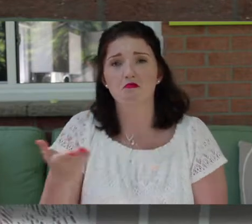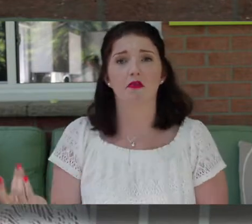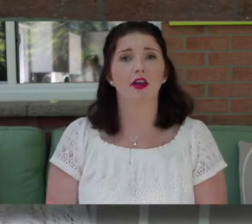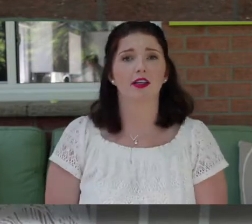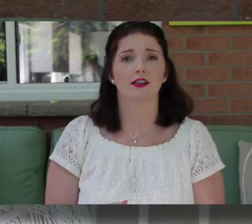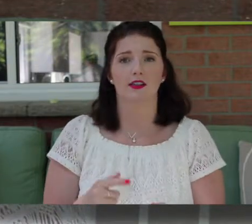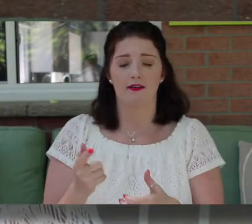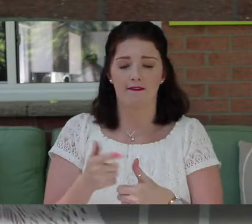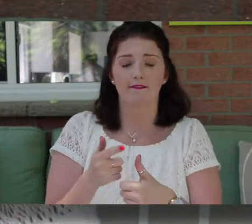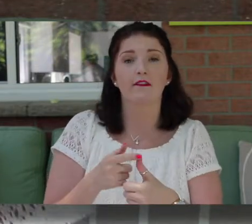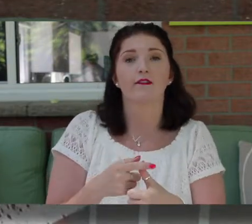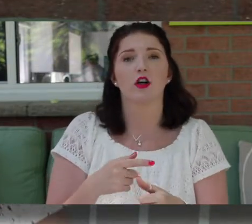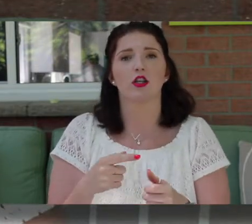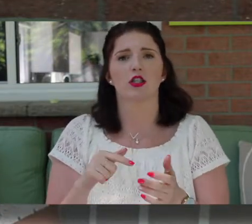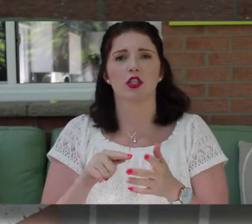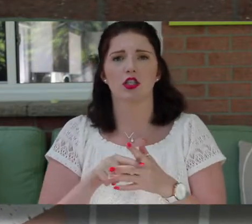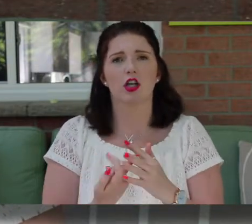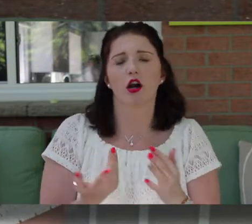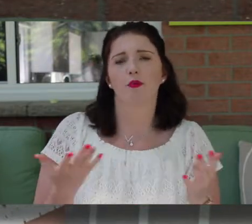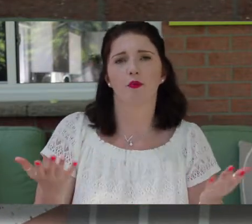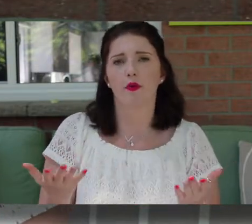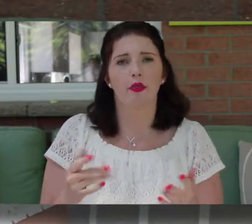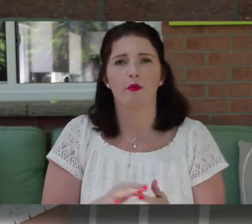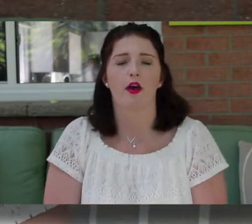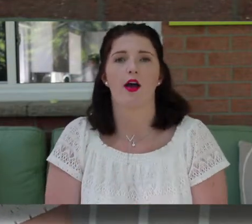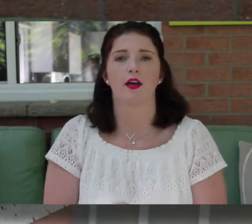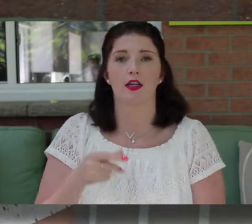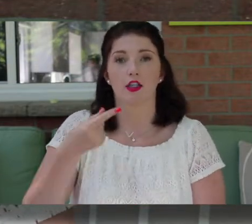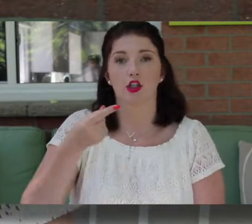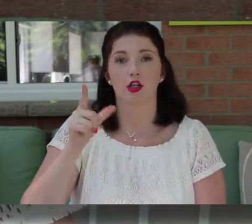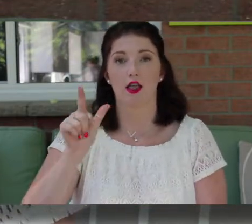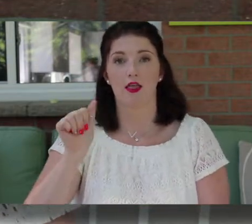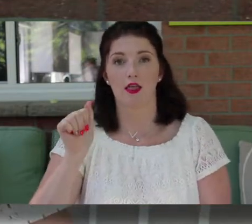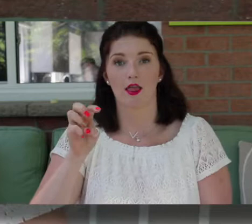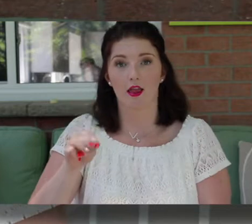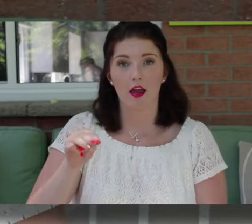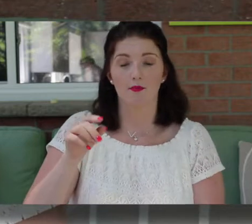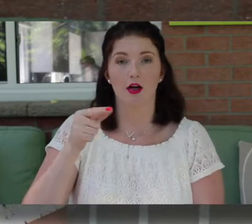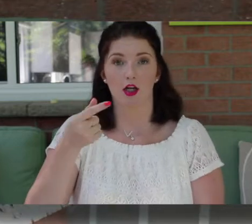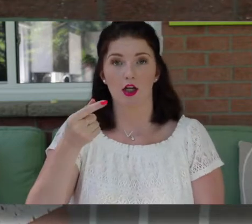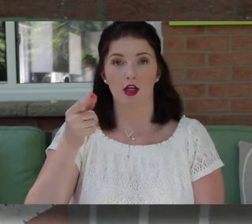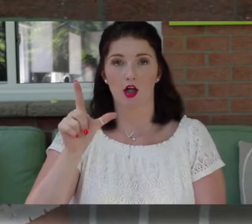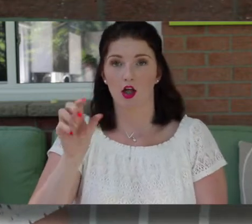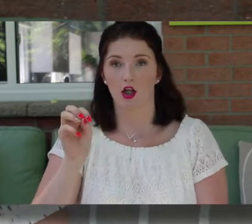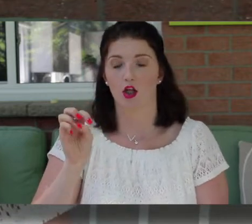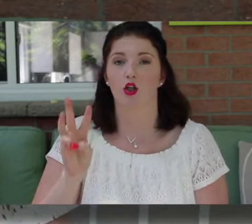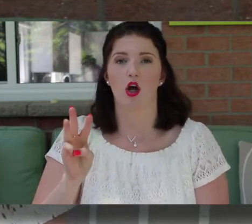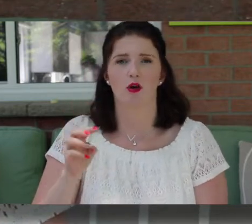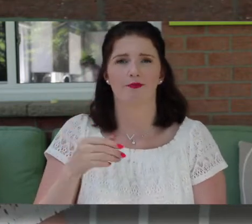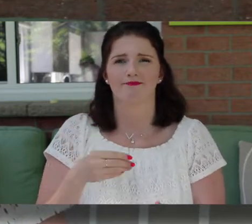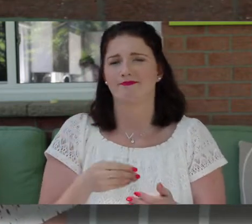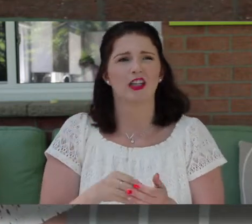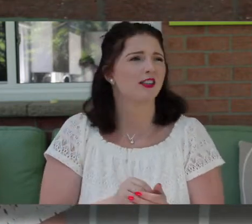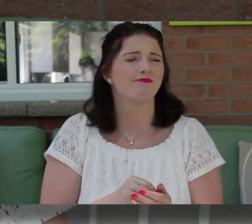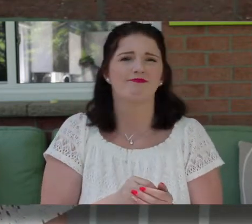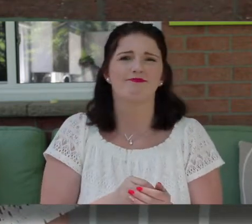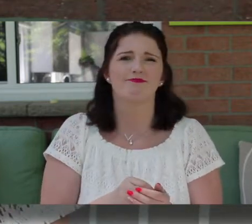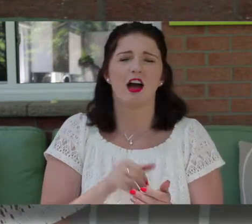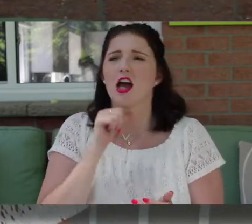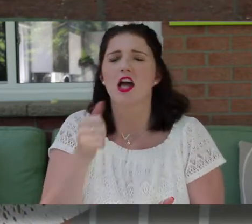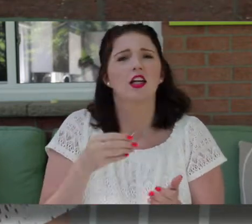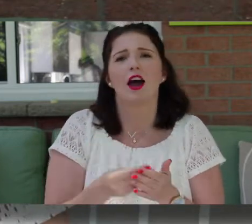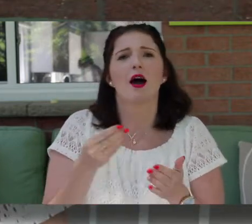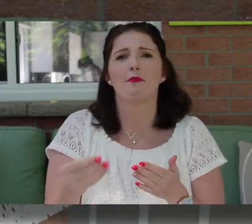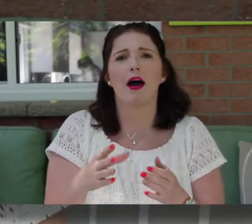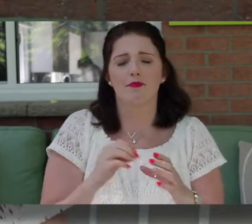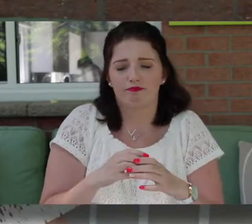want to start off with some Glam Glow masks. I have these three right here. I didn't buy the big ones, I just went with the little small